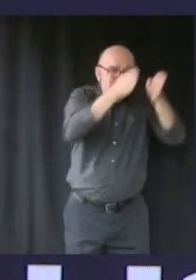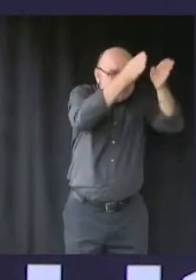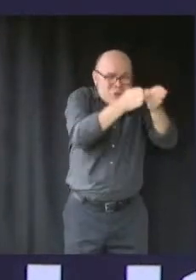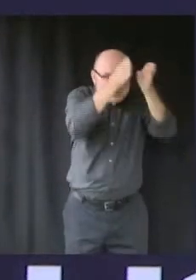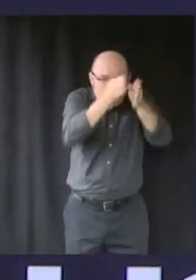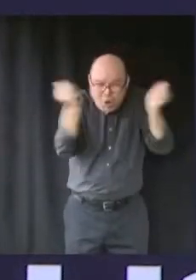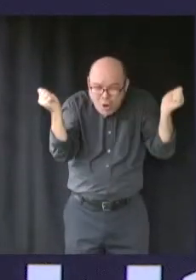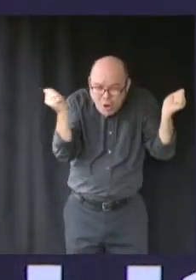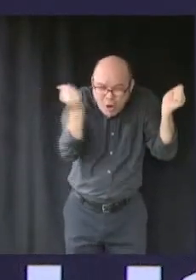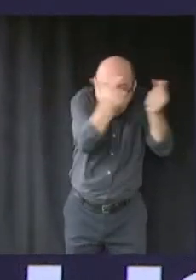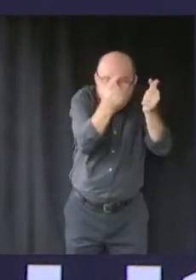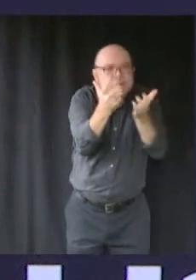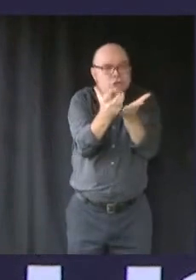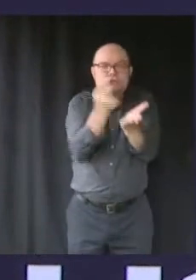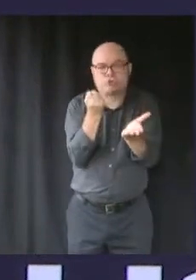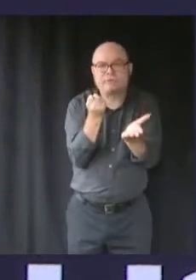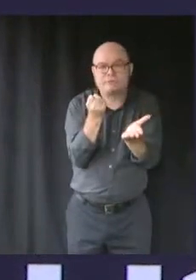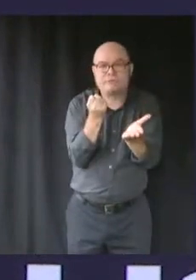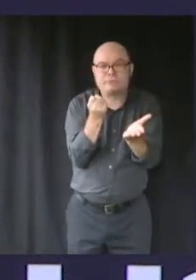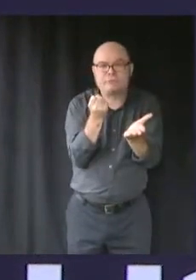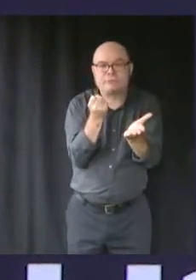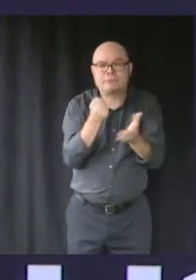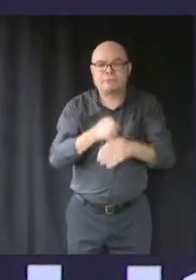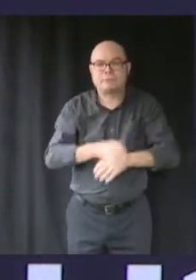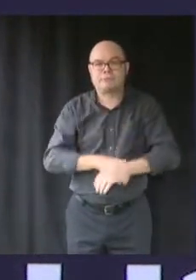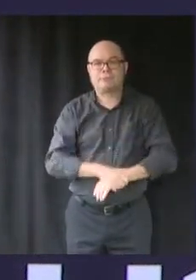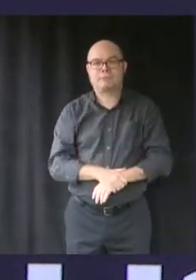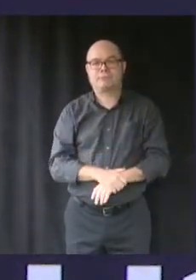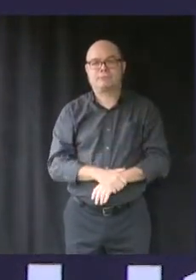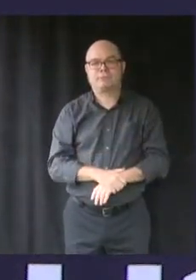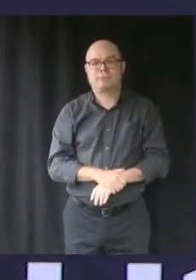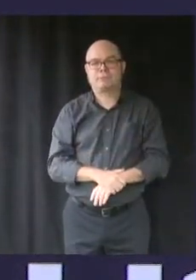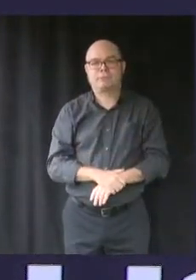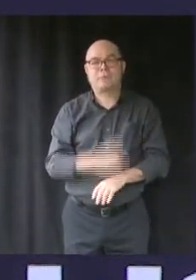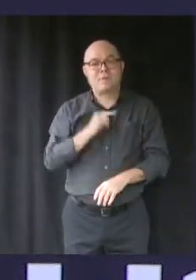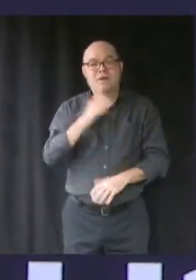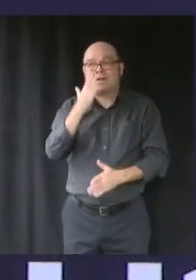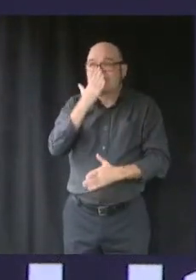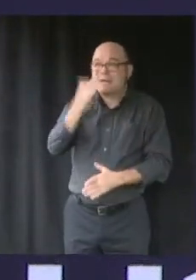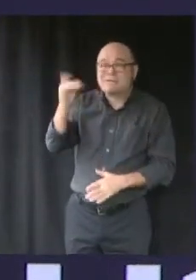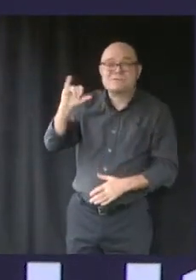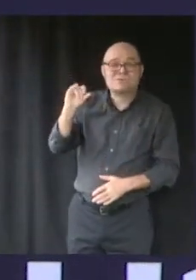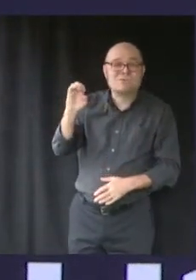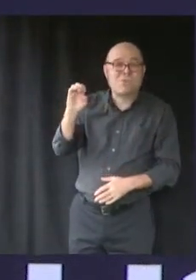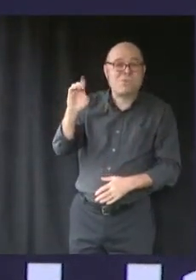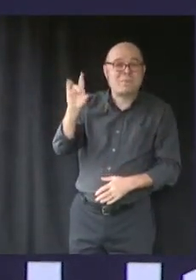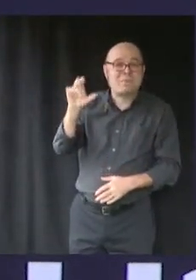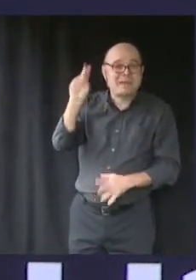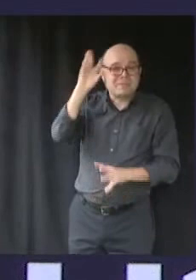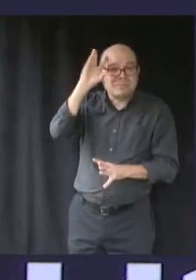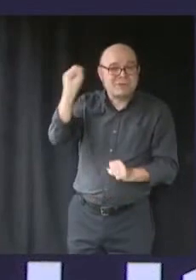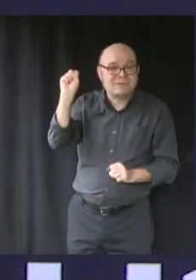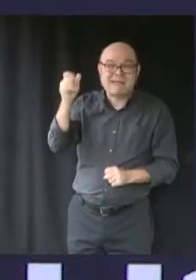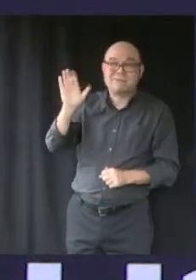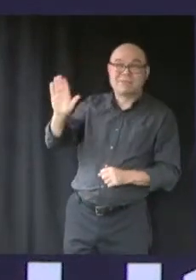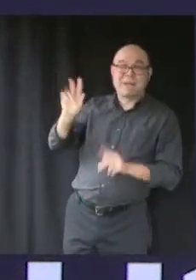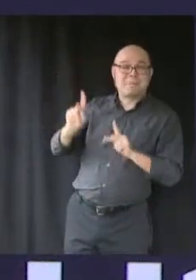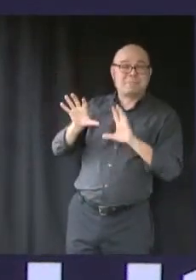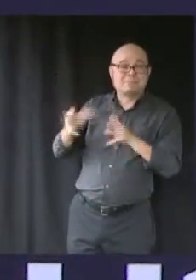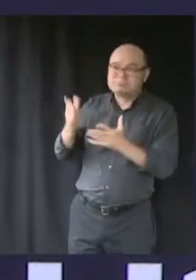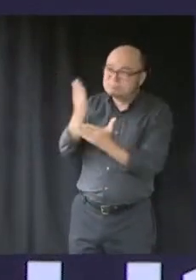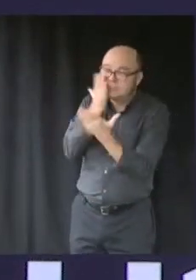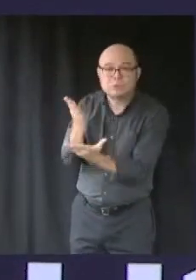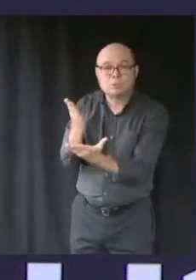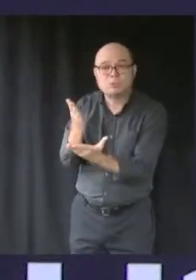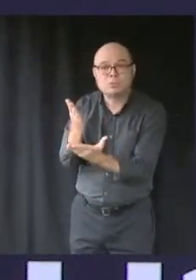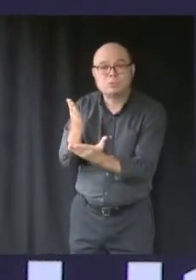And I want to thank Joe Biden and his administration for knowing and